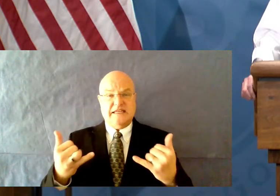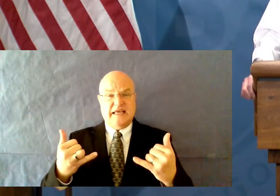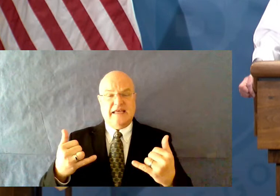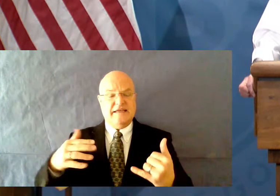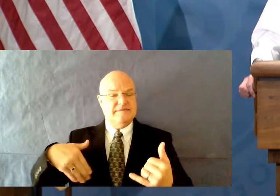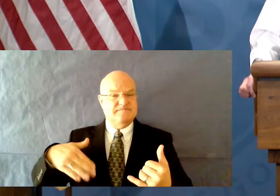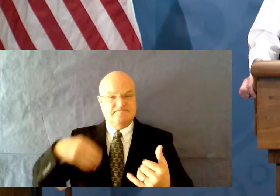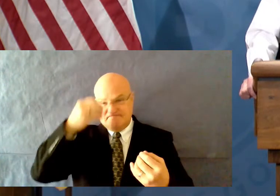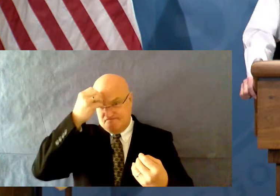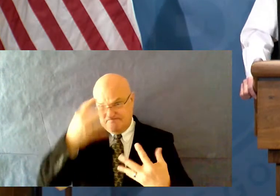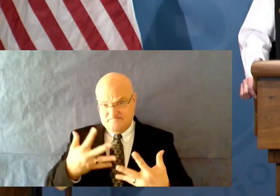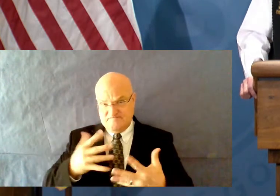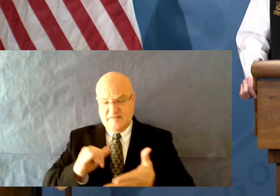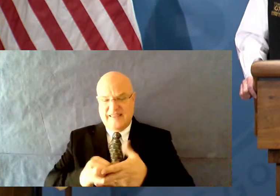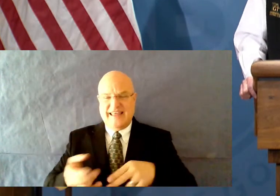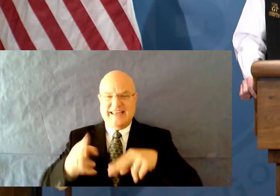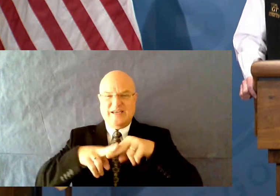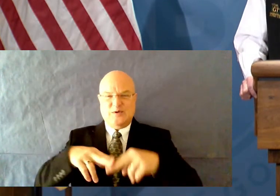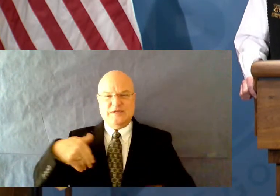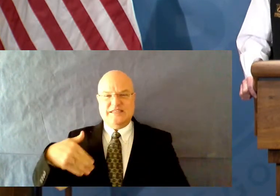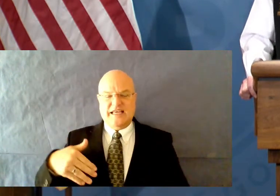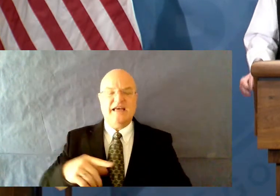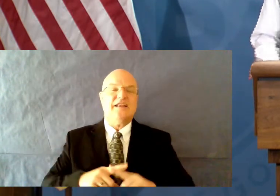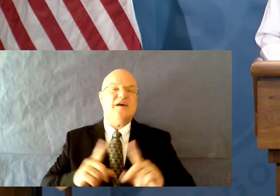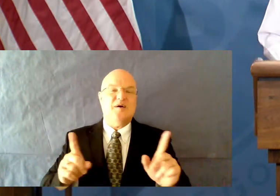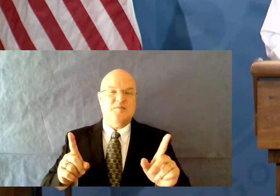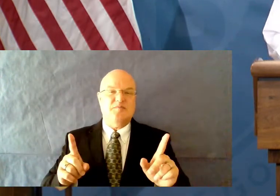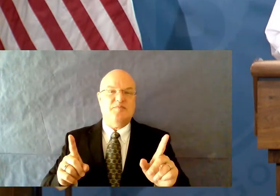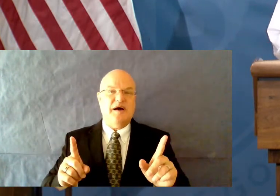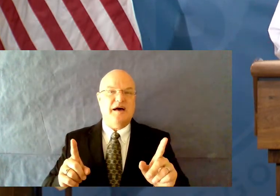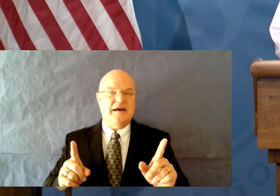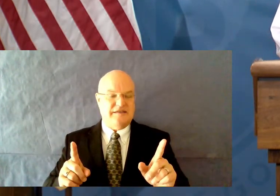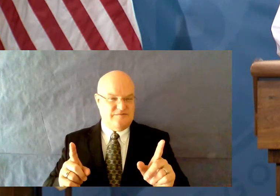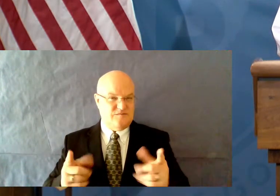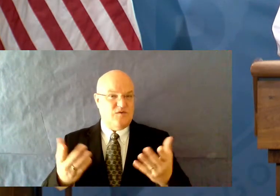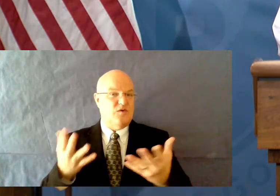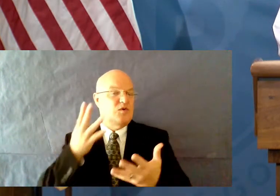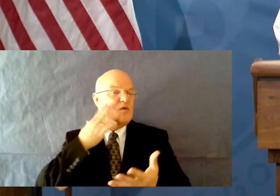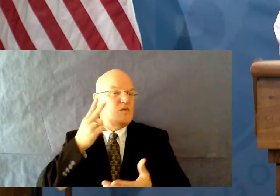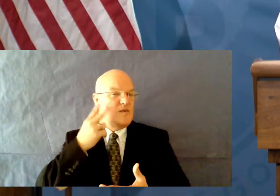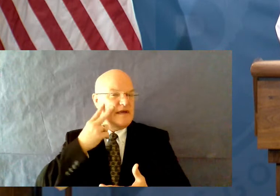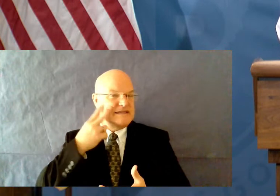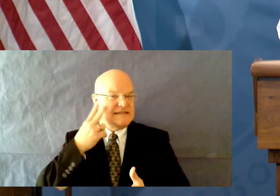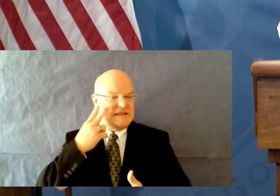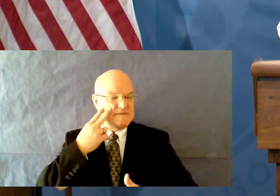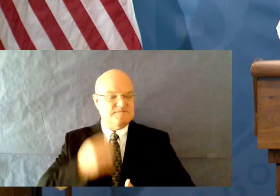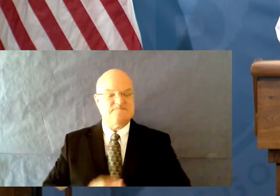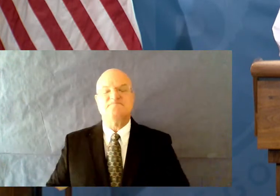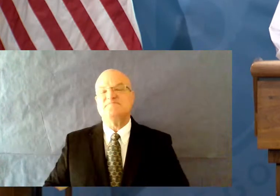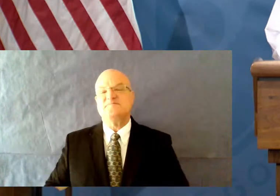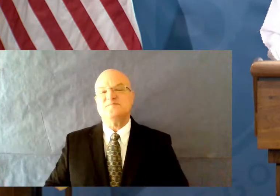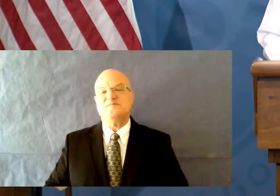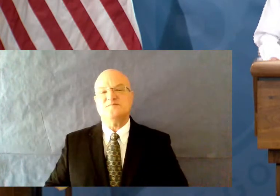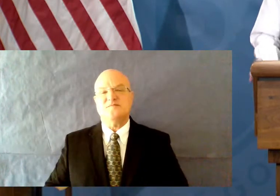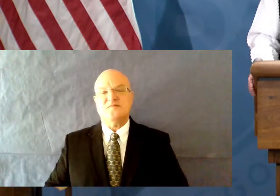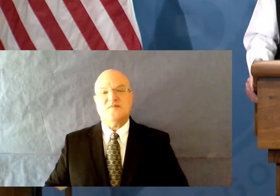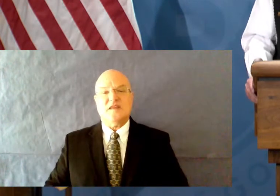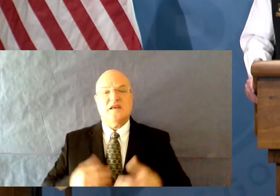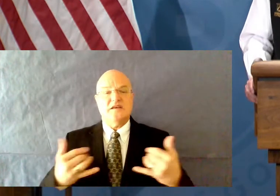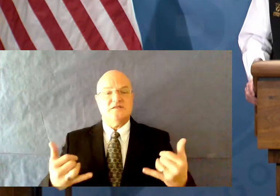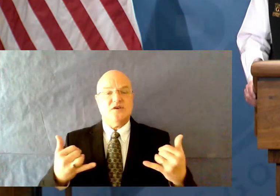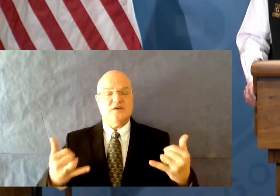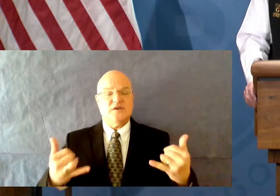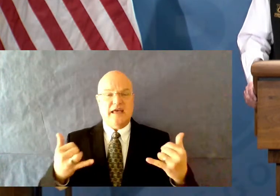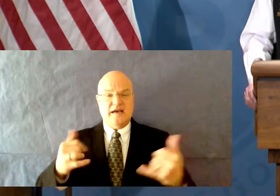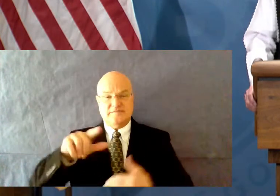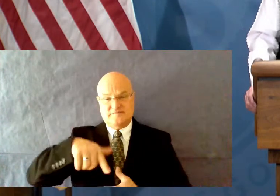notification of that increase yet, so stay tuned for additional news there. With that, let me turn the